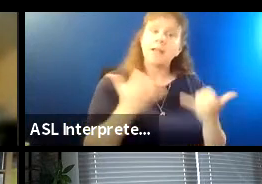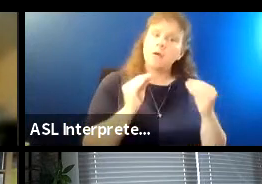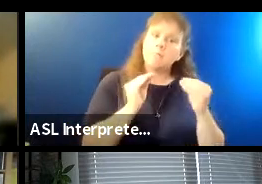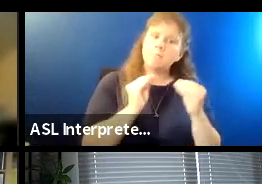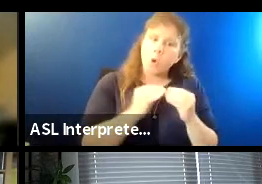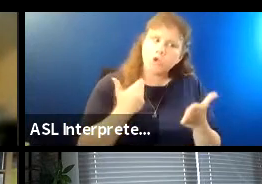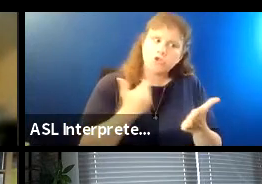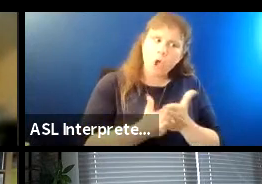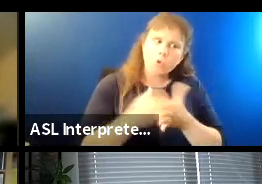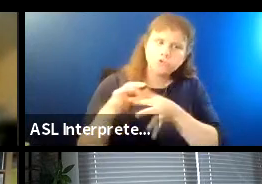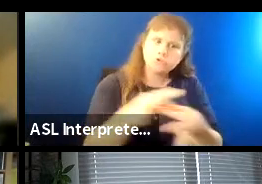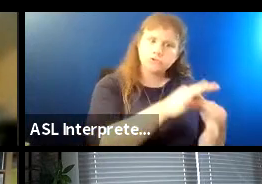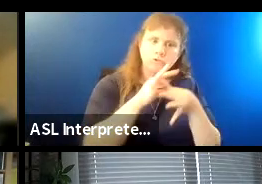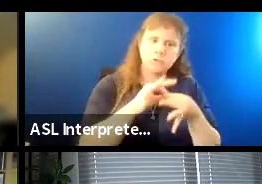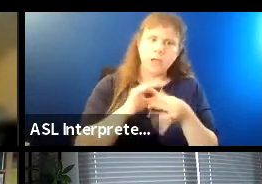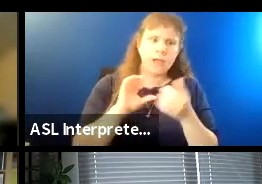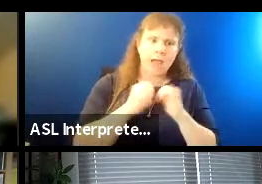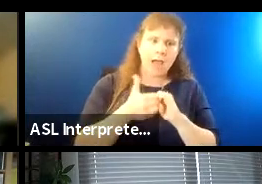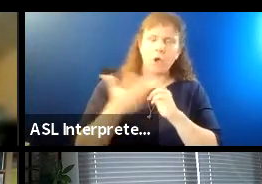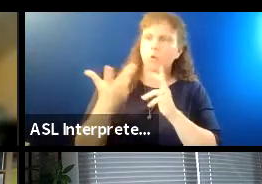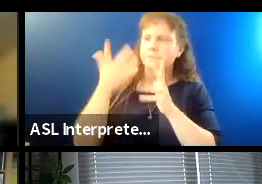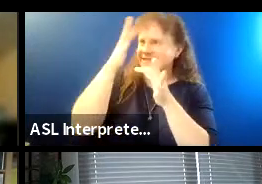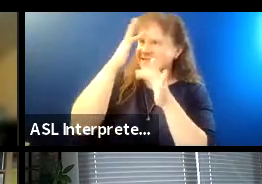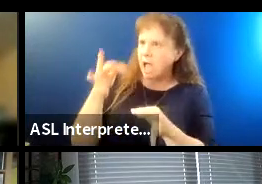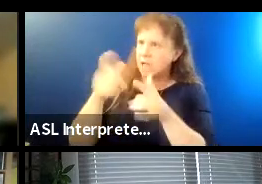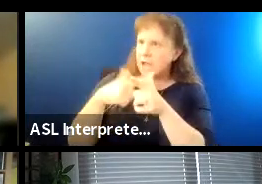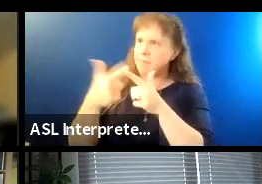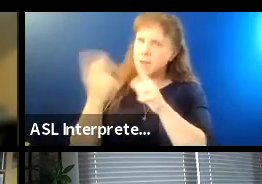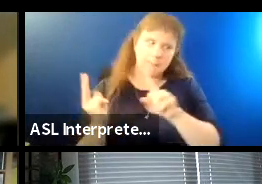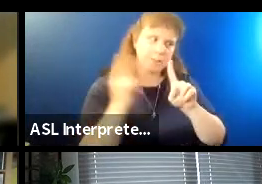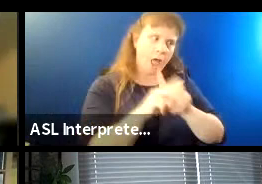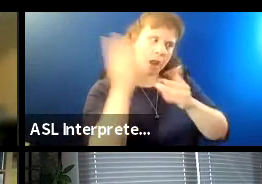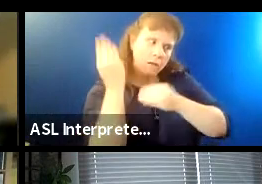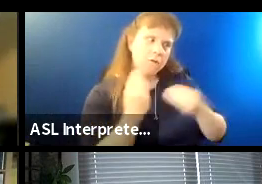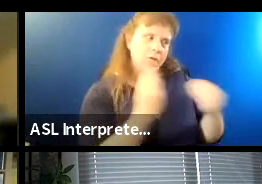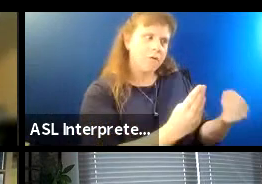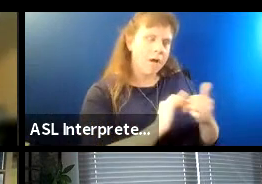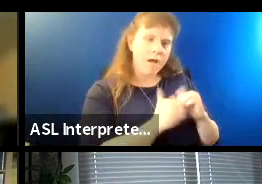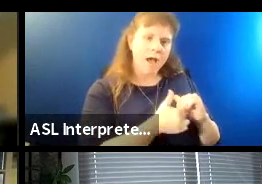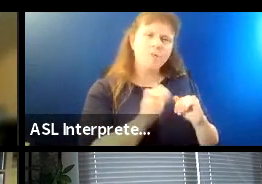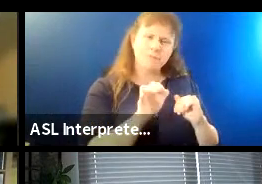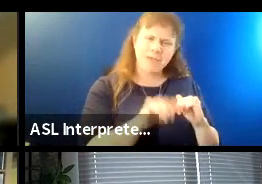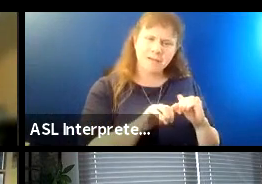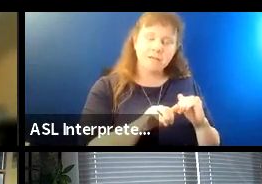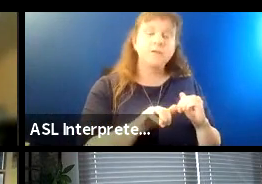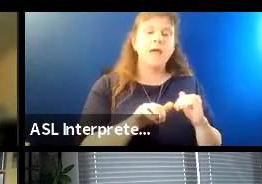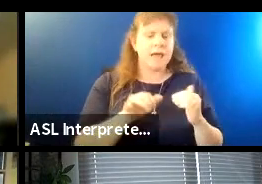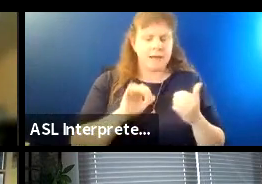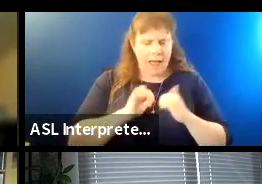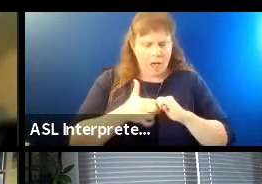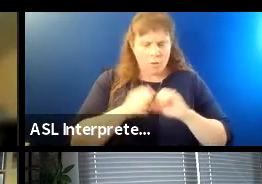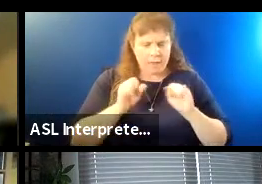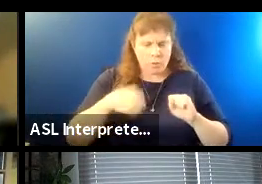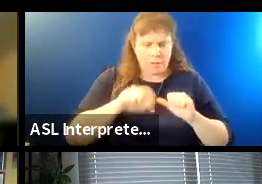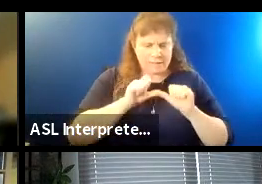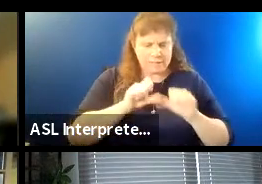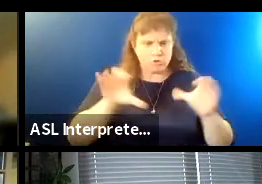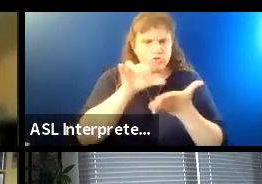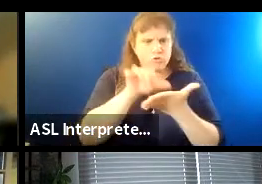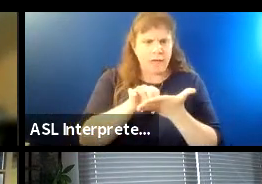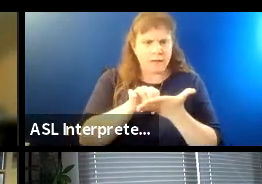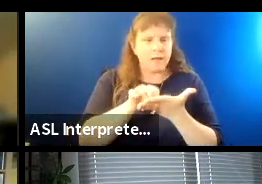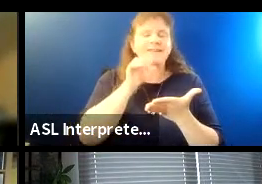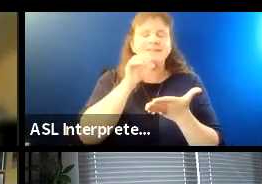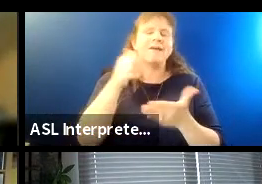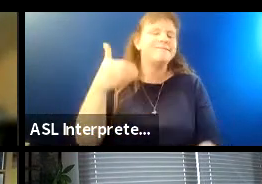these efforts, and how we can do that for not just the next pandemic, which but for the booster shots that we may